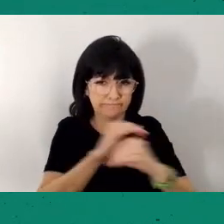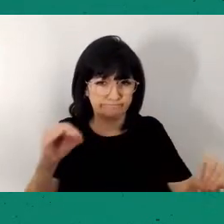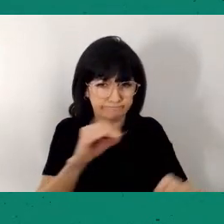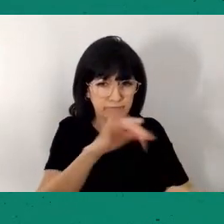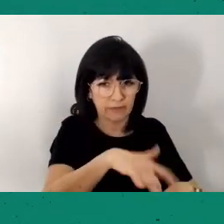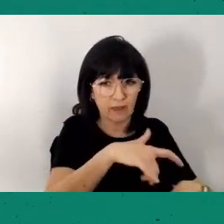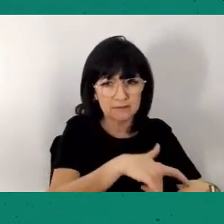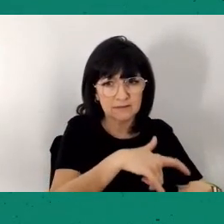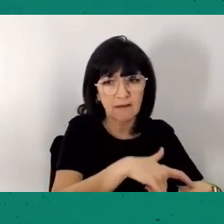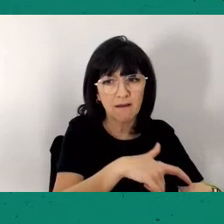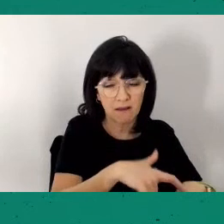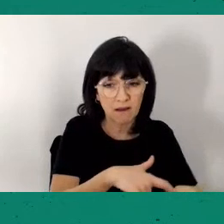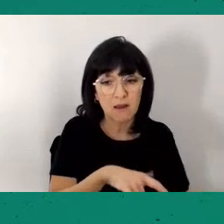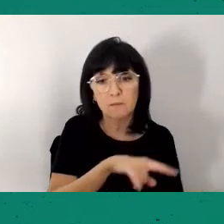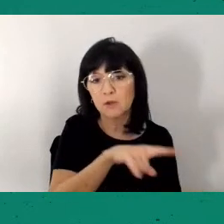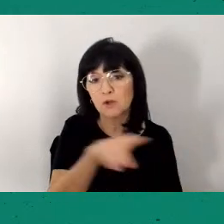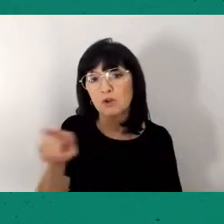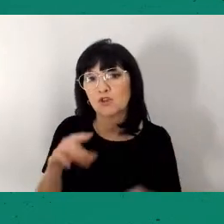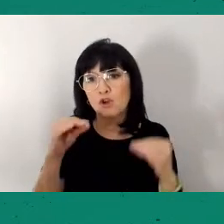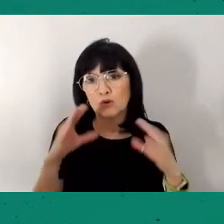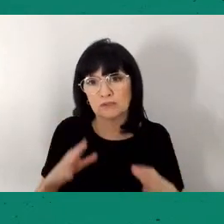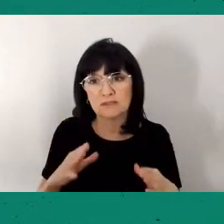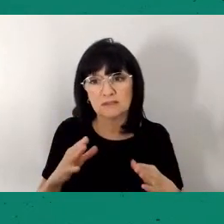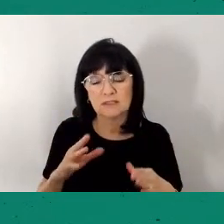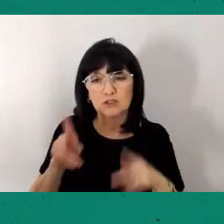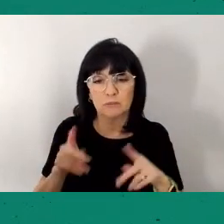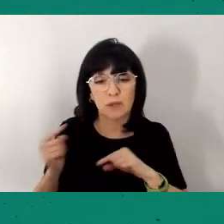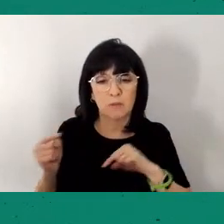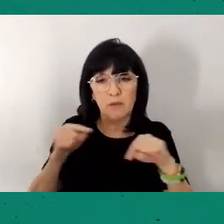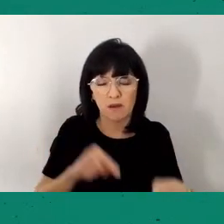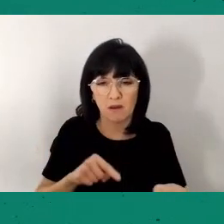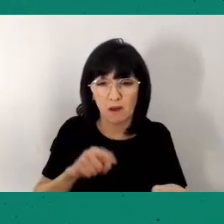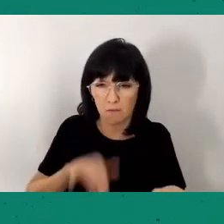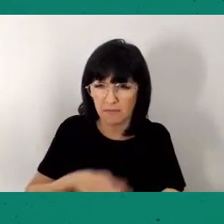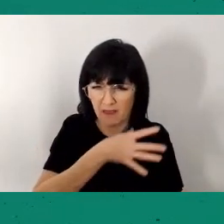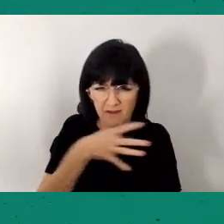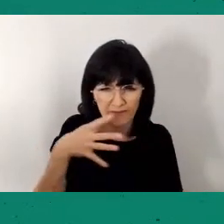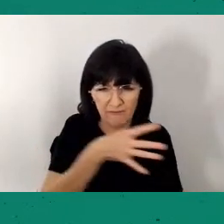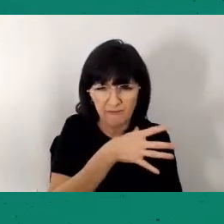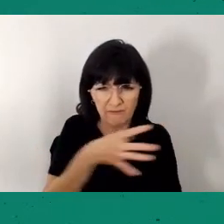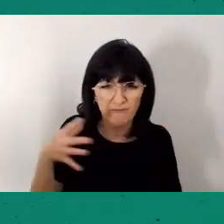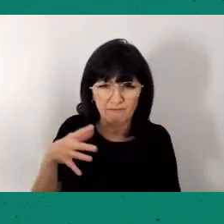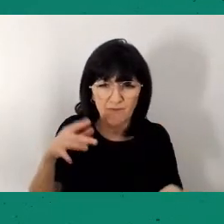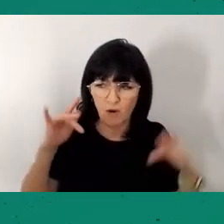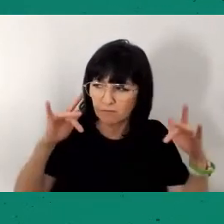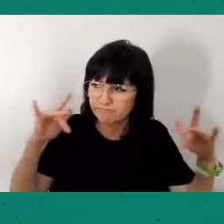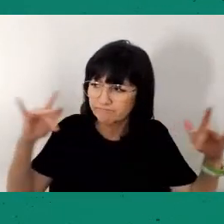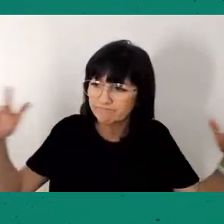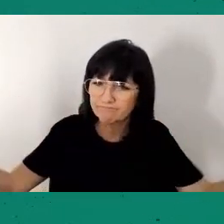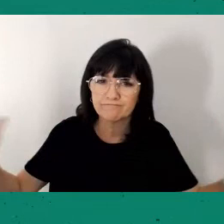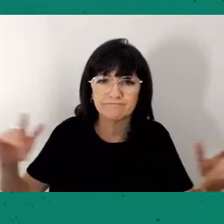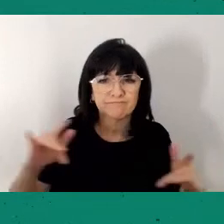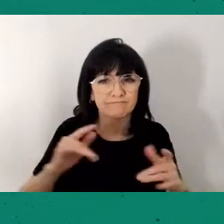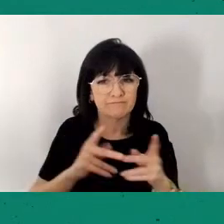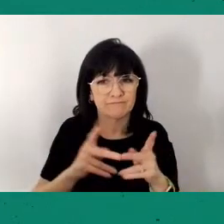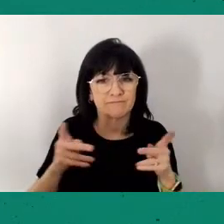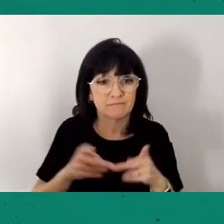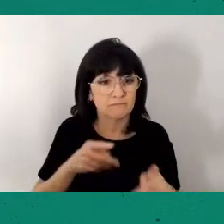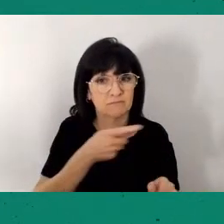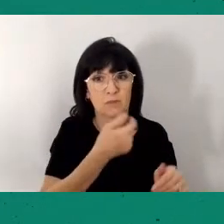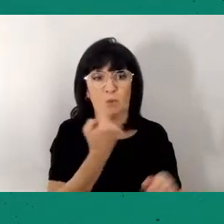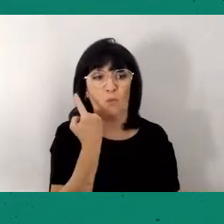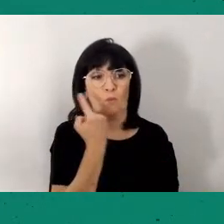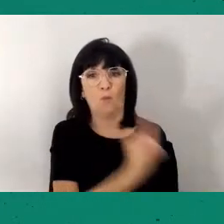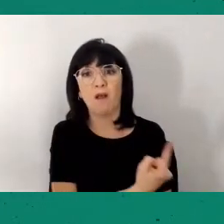to come into these very rural communities. And they were the only educated person there, and